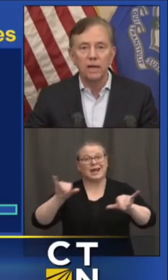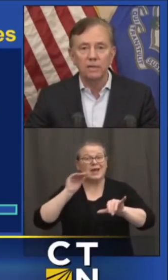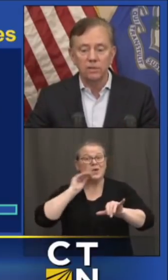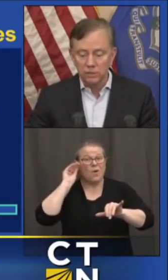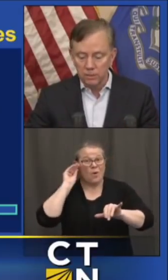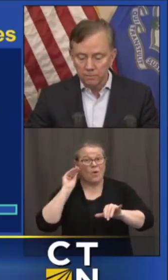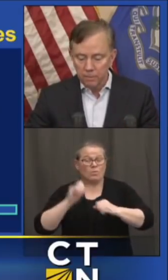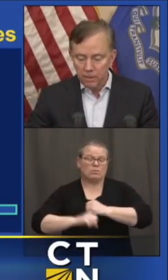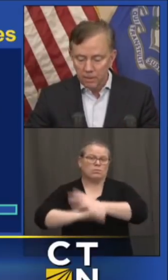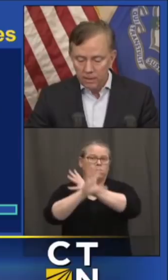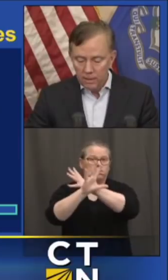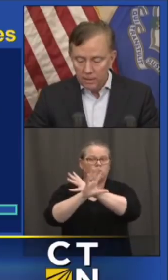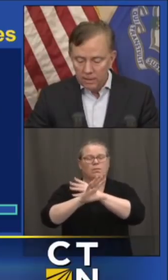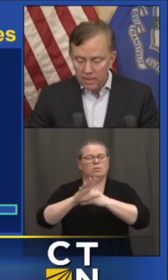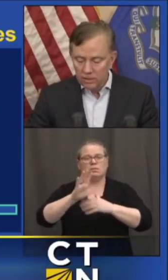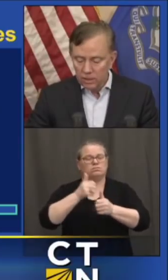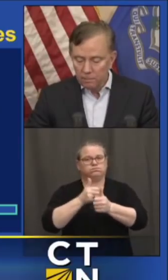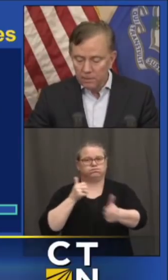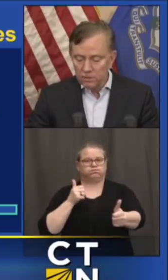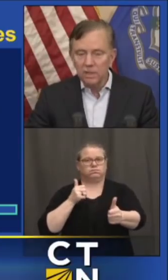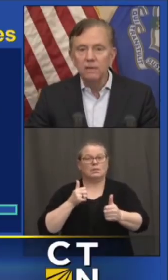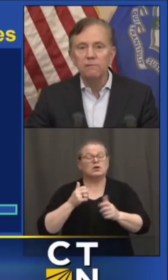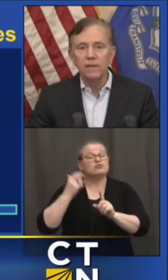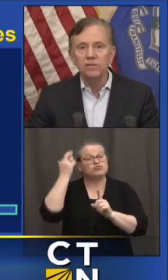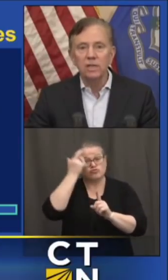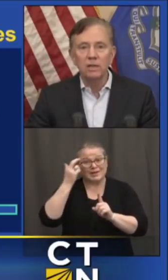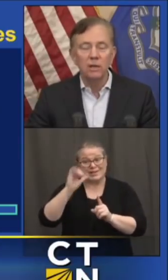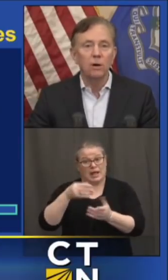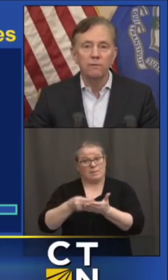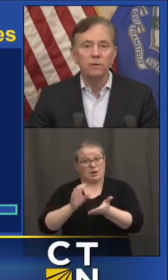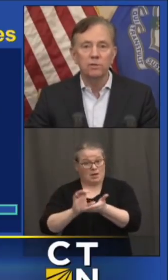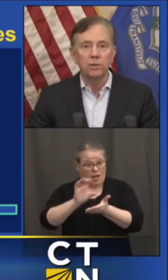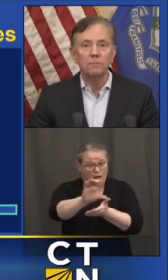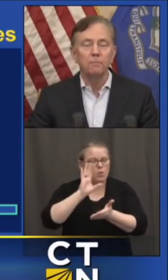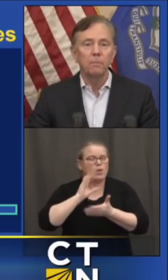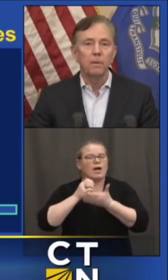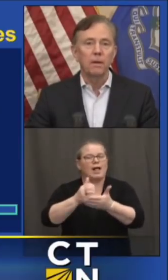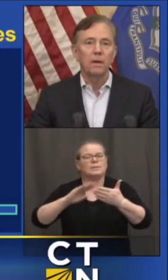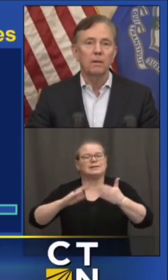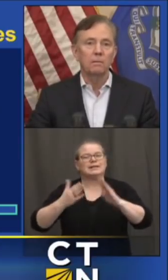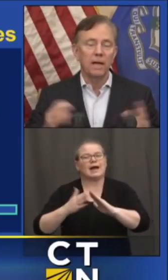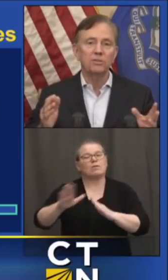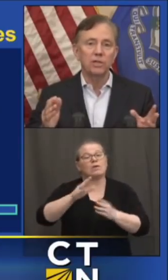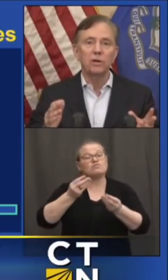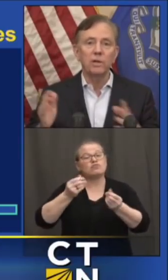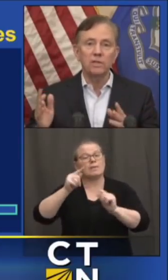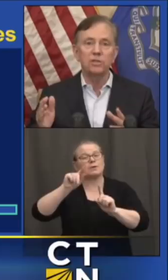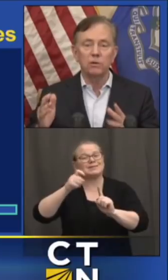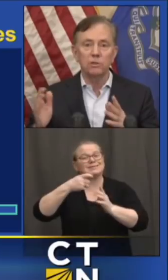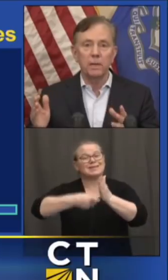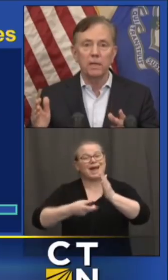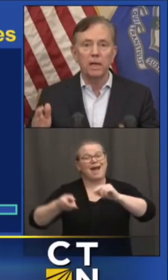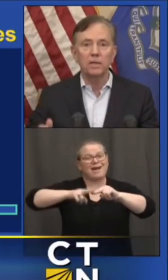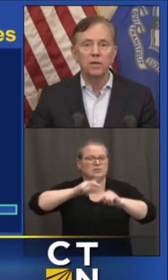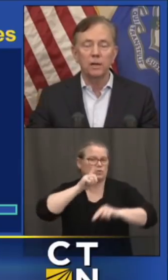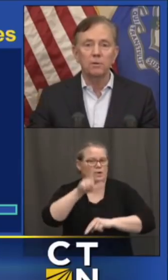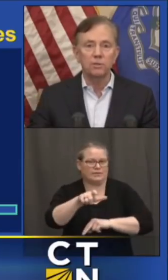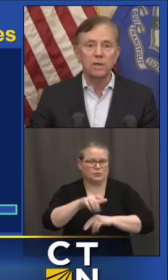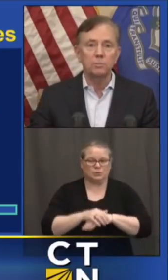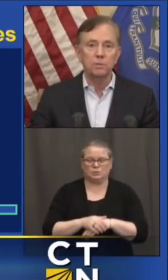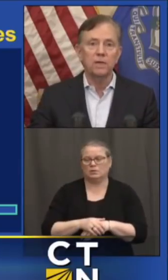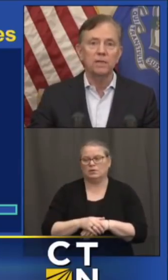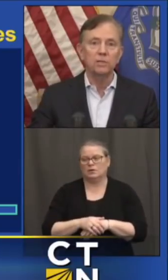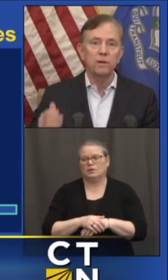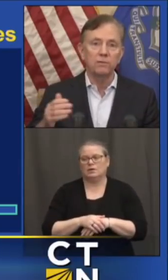property taxes. Next up is investing in our future. Last year and this year, we're spending a lot of time